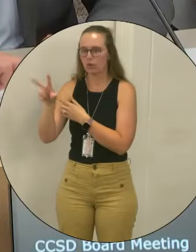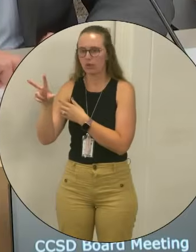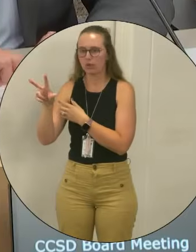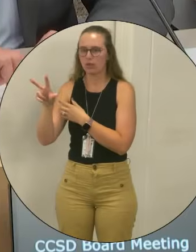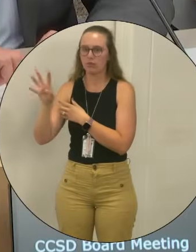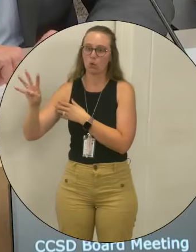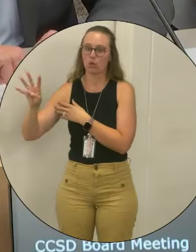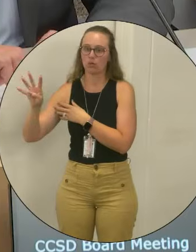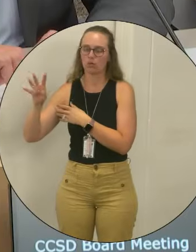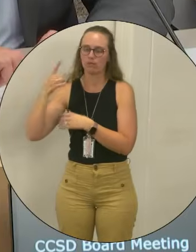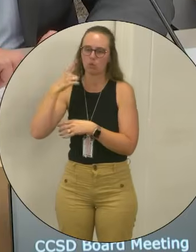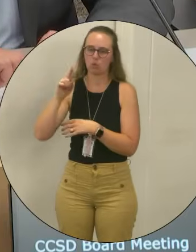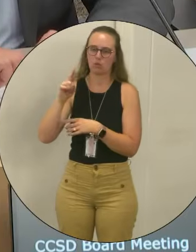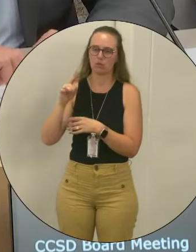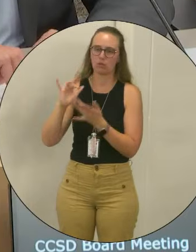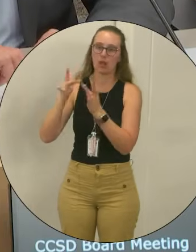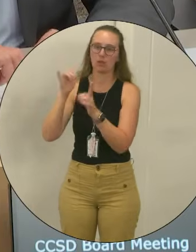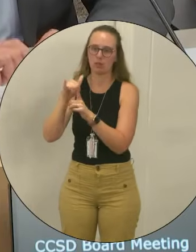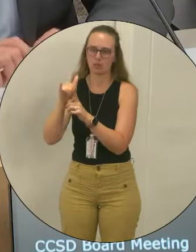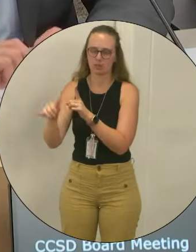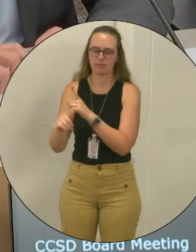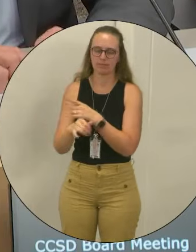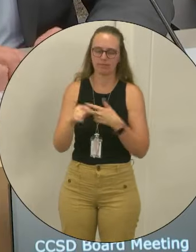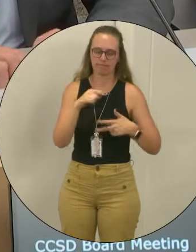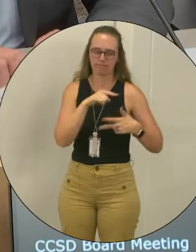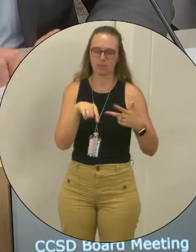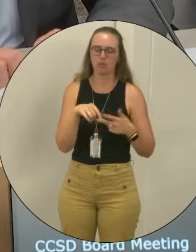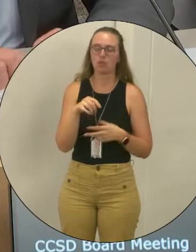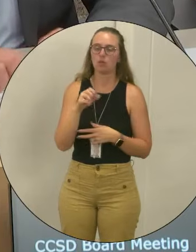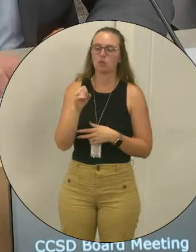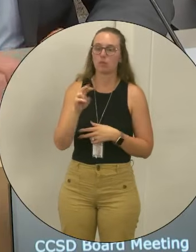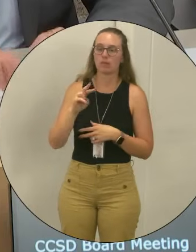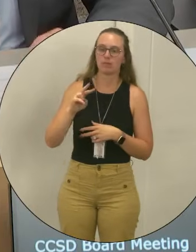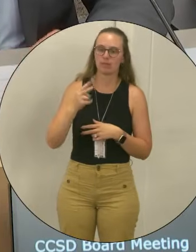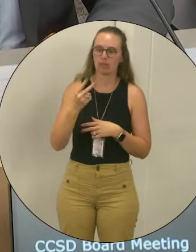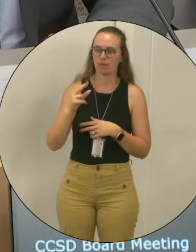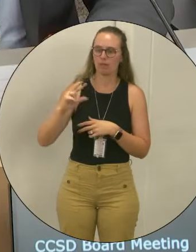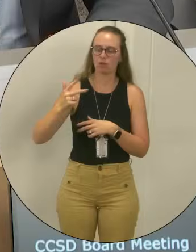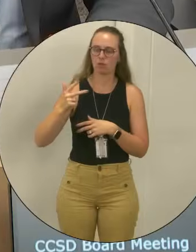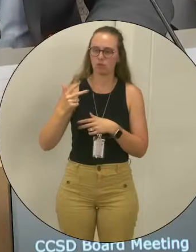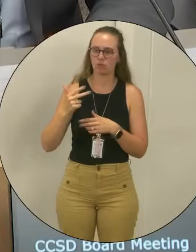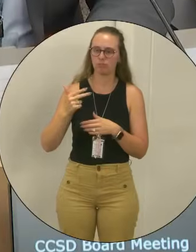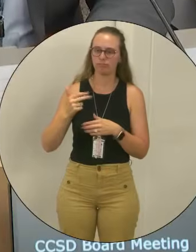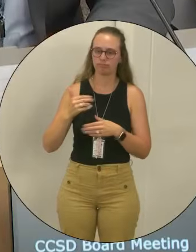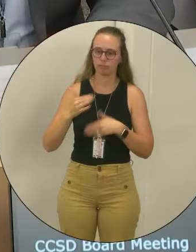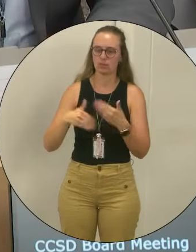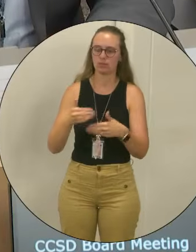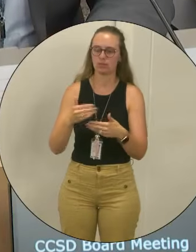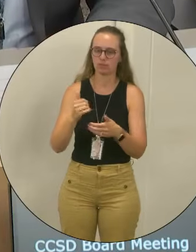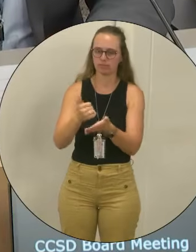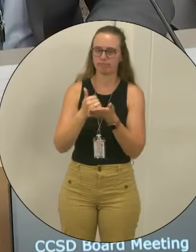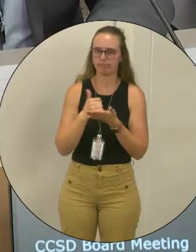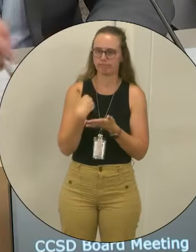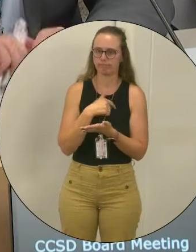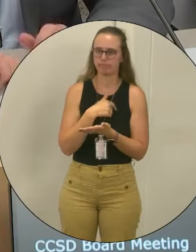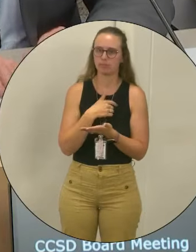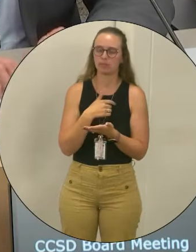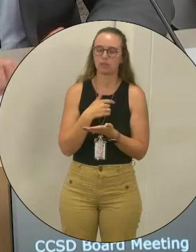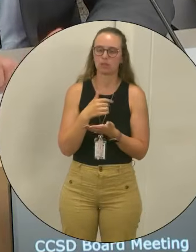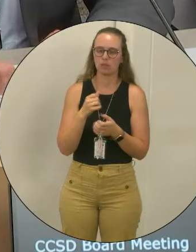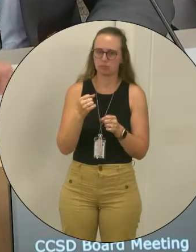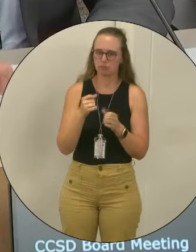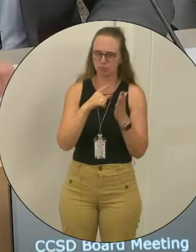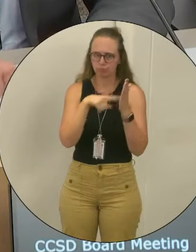for cyberbullying. And those secondary and third protocols help us to be able to